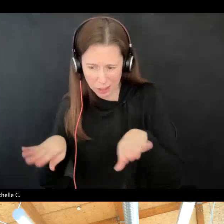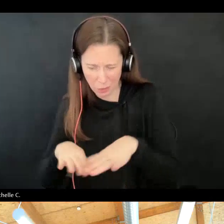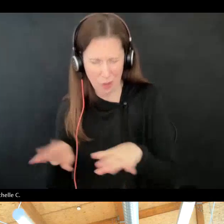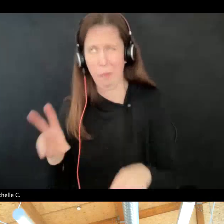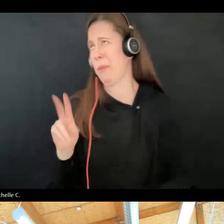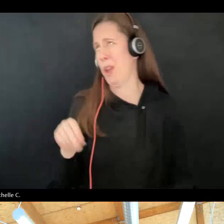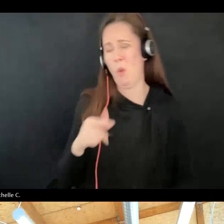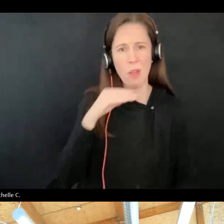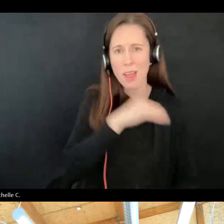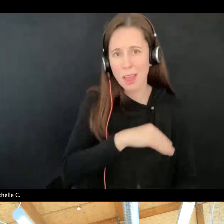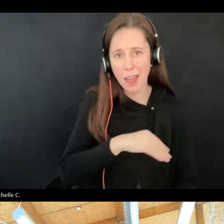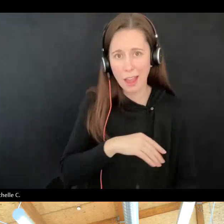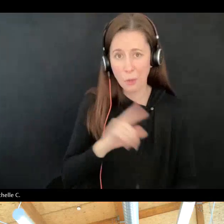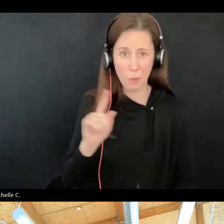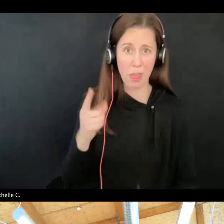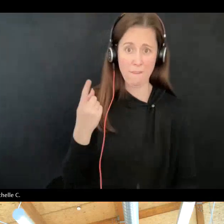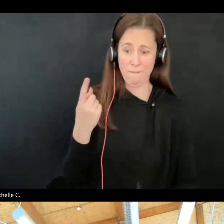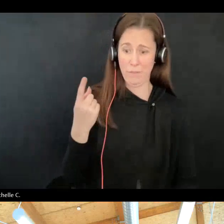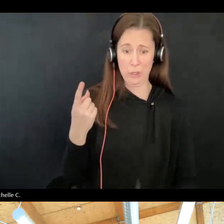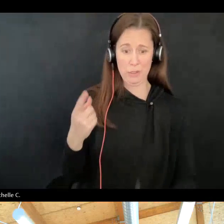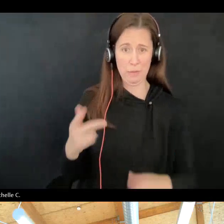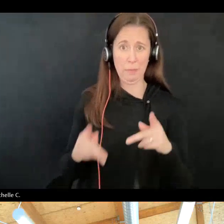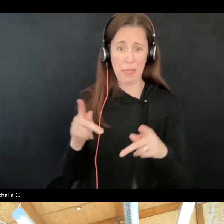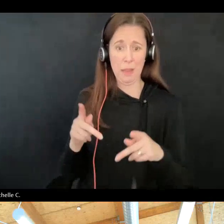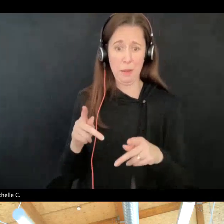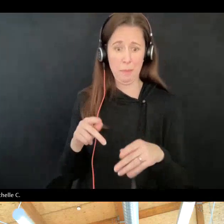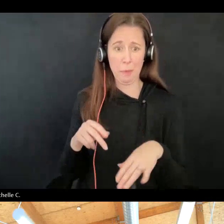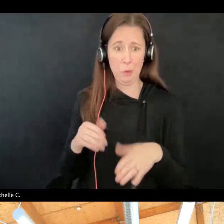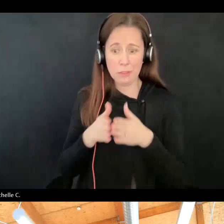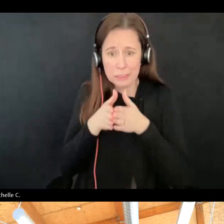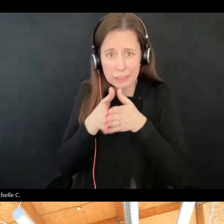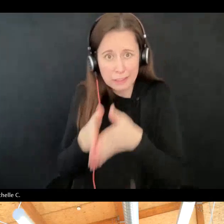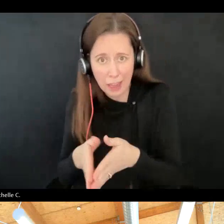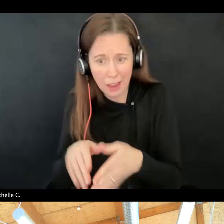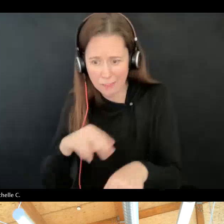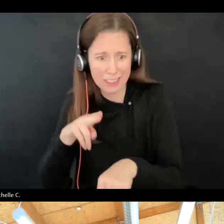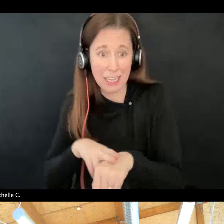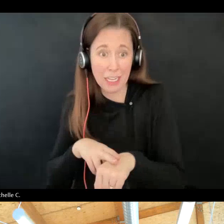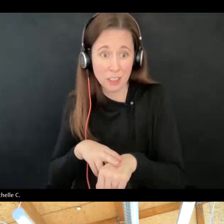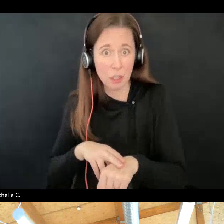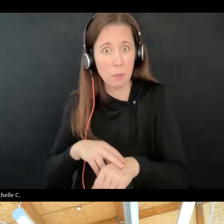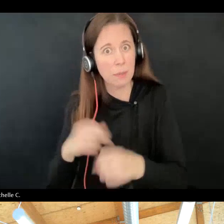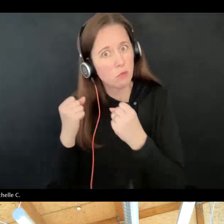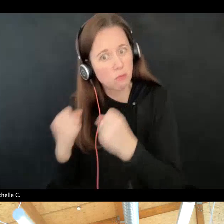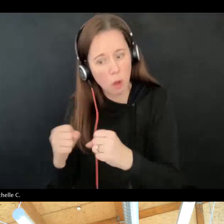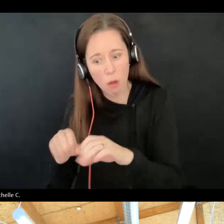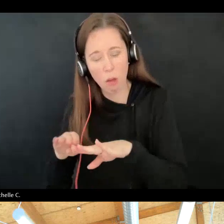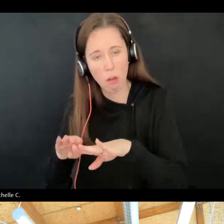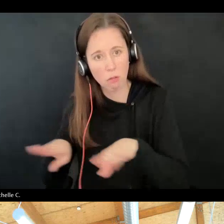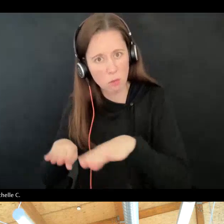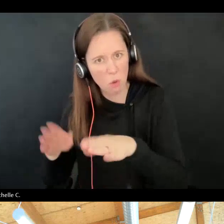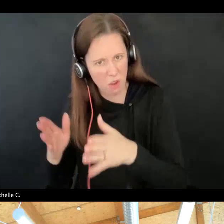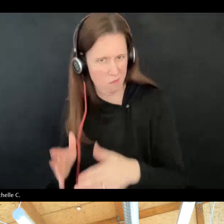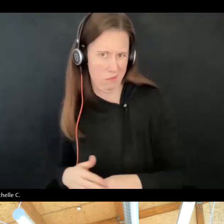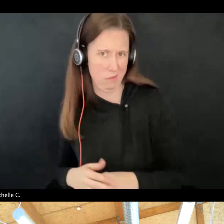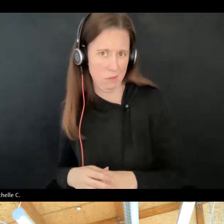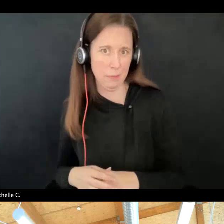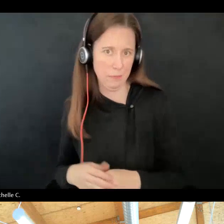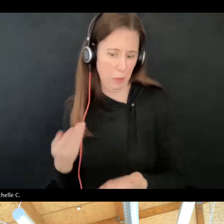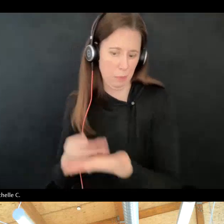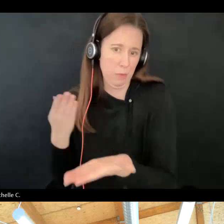first oyster divers in the nation, so we had to be strong swimmers to do that. And it covers how the